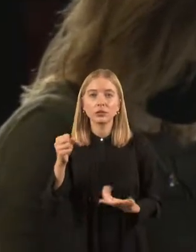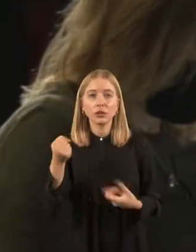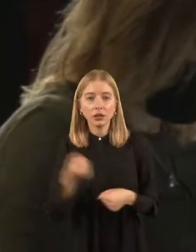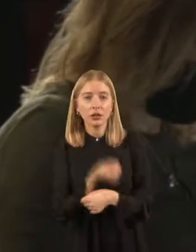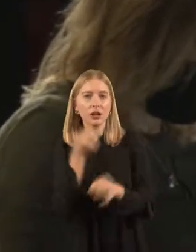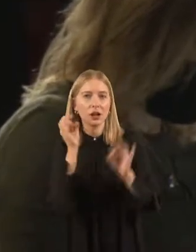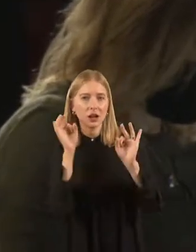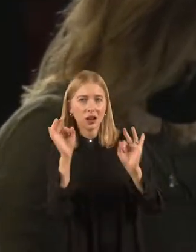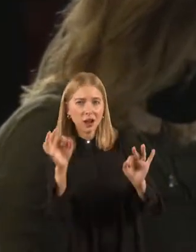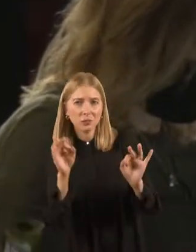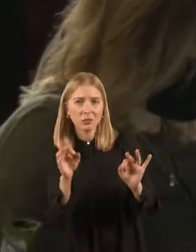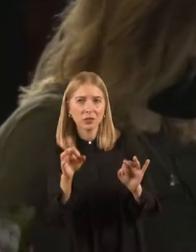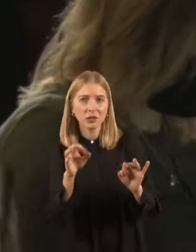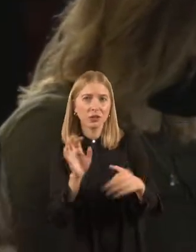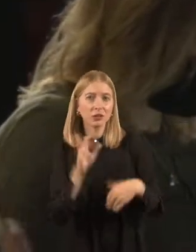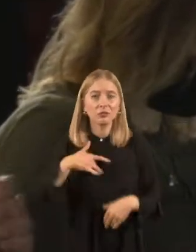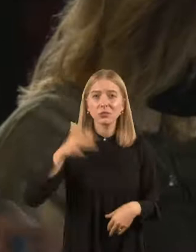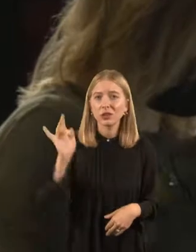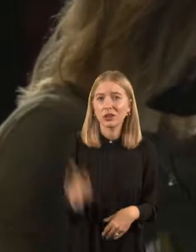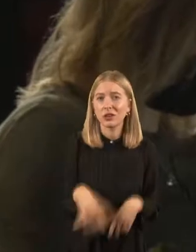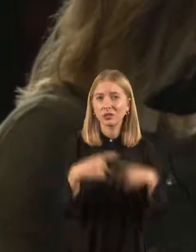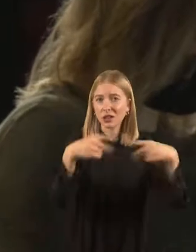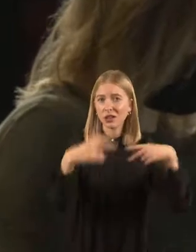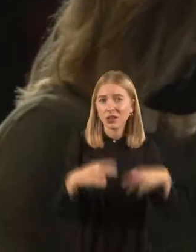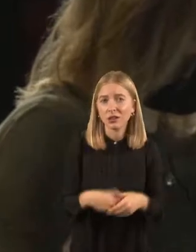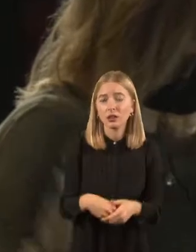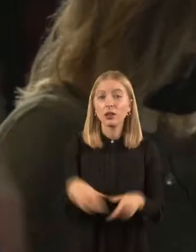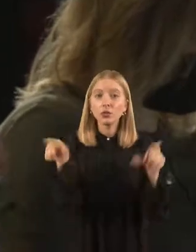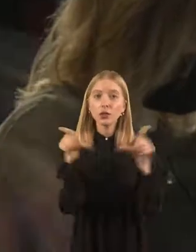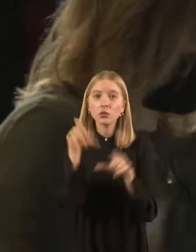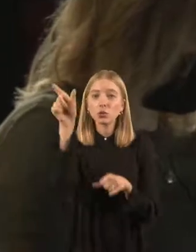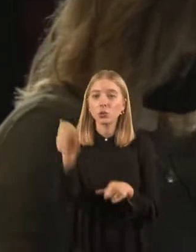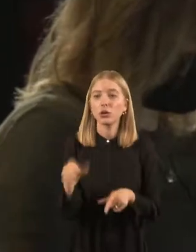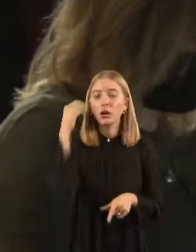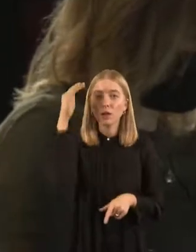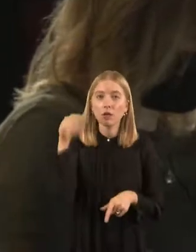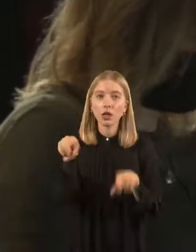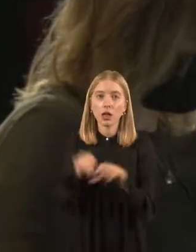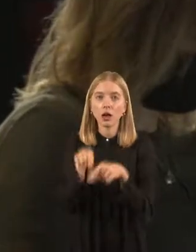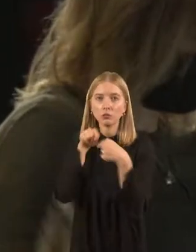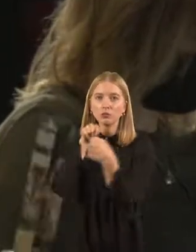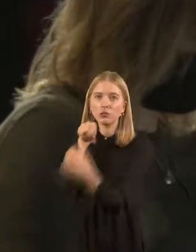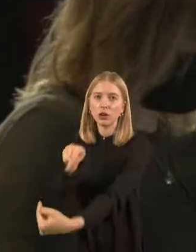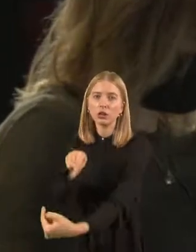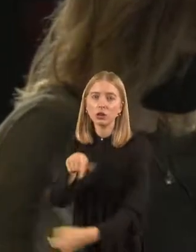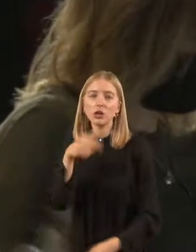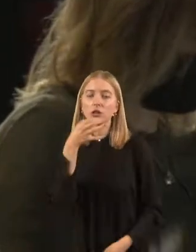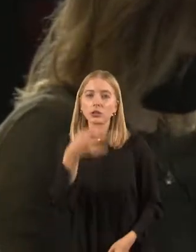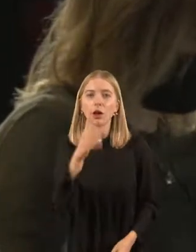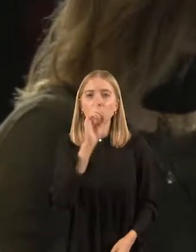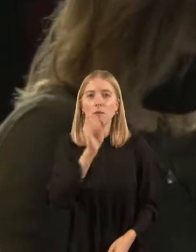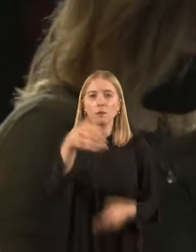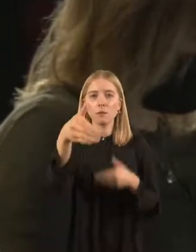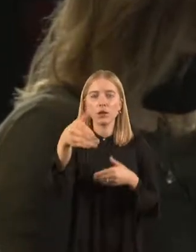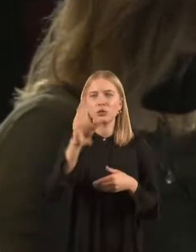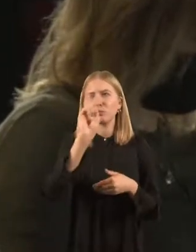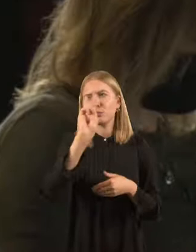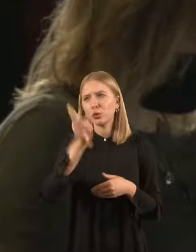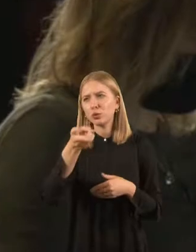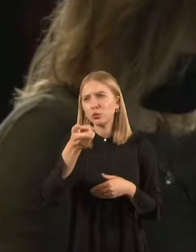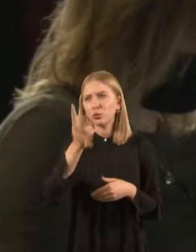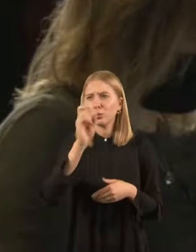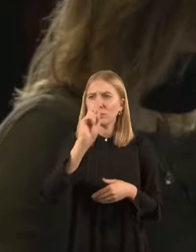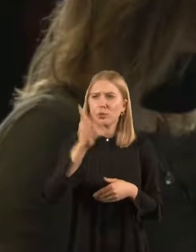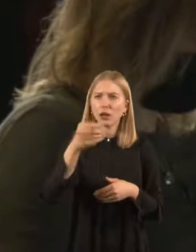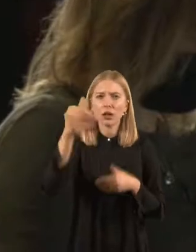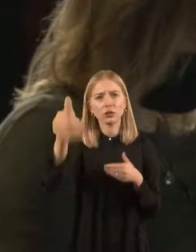that we have possibilities, but we shouldn't go too far. The farmer shouldn't be considered to